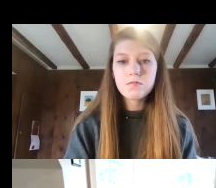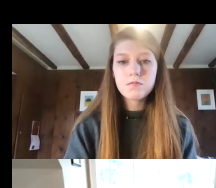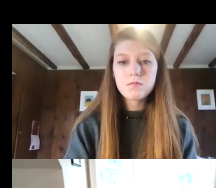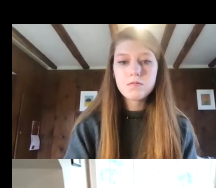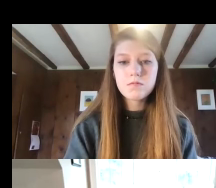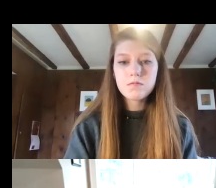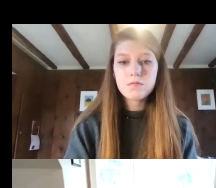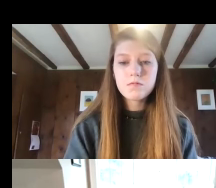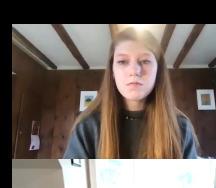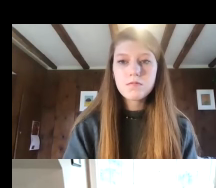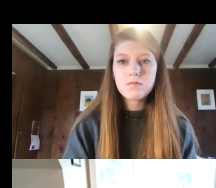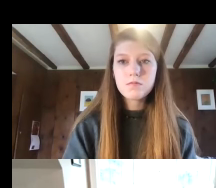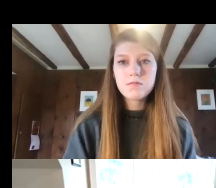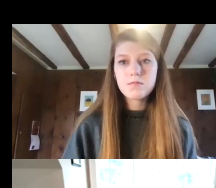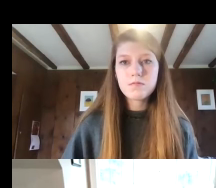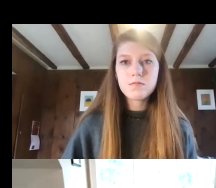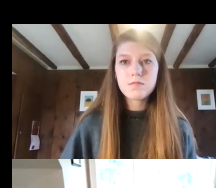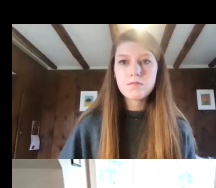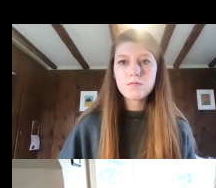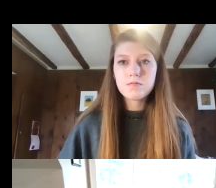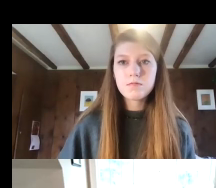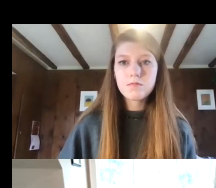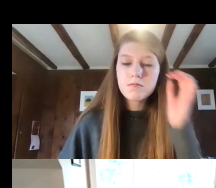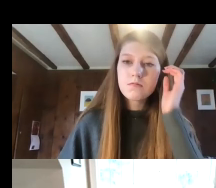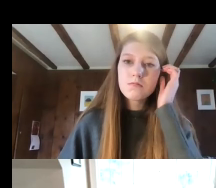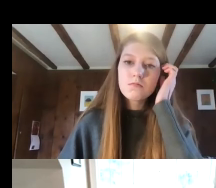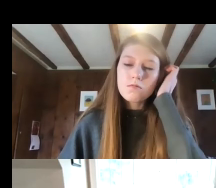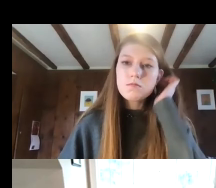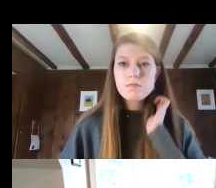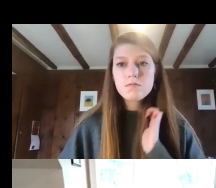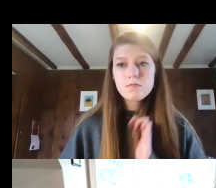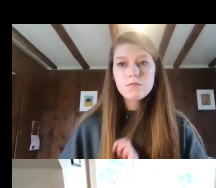Yeah, absolutely. Thank you.